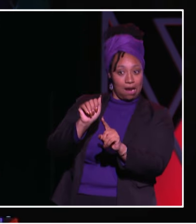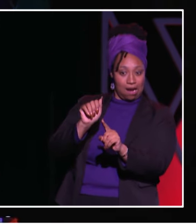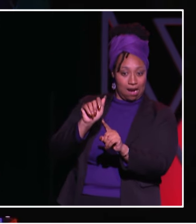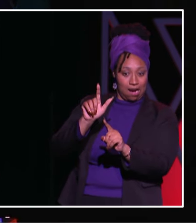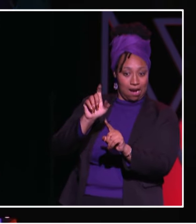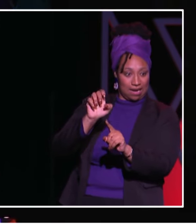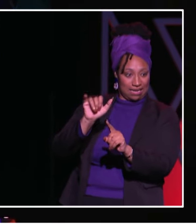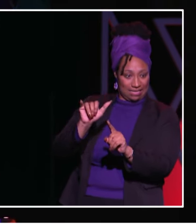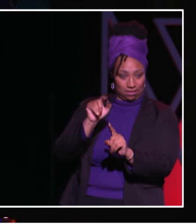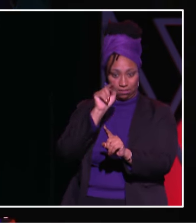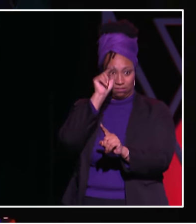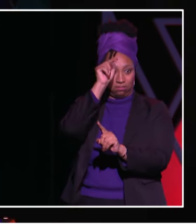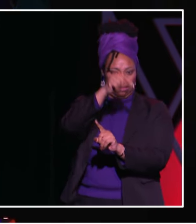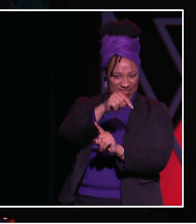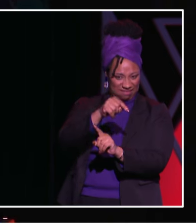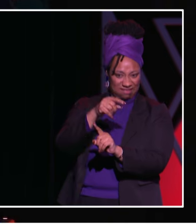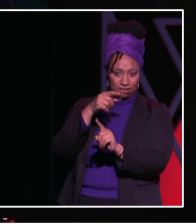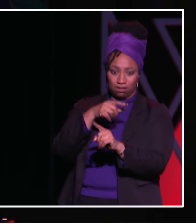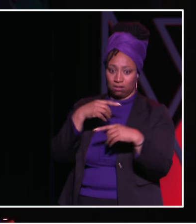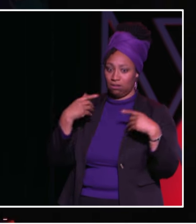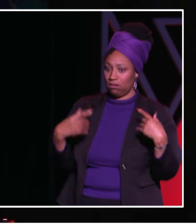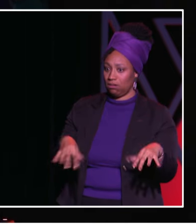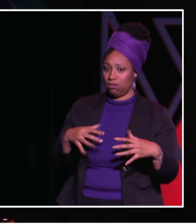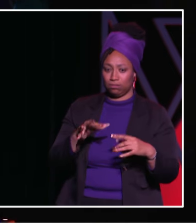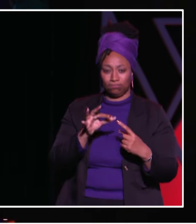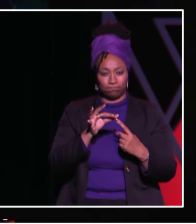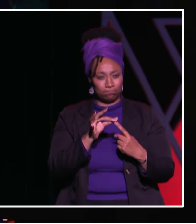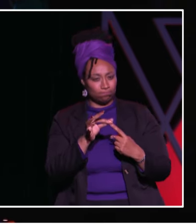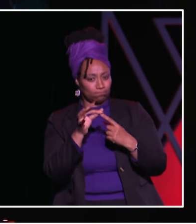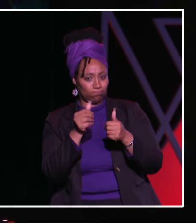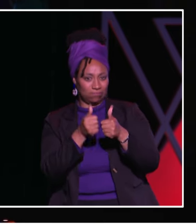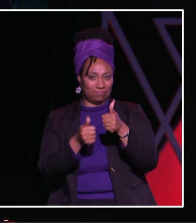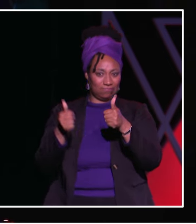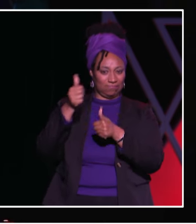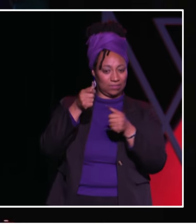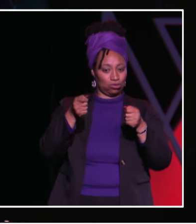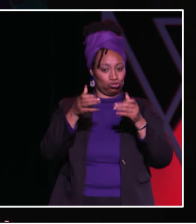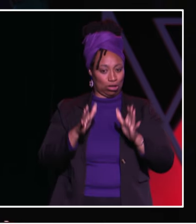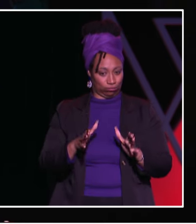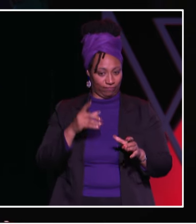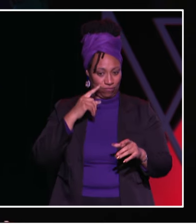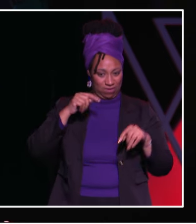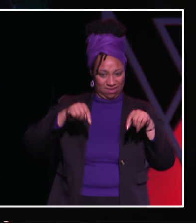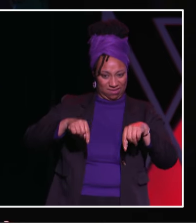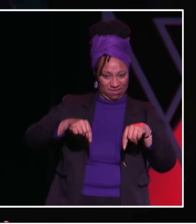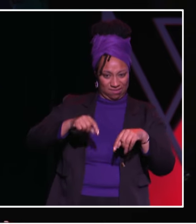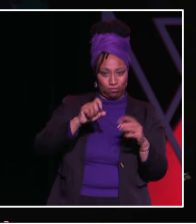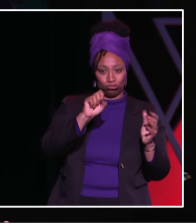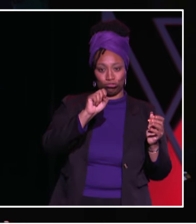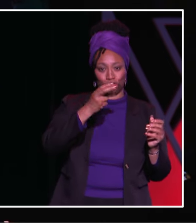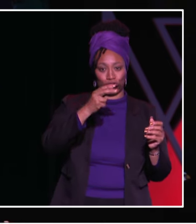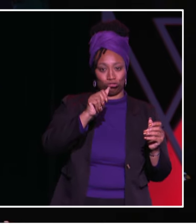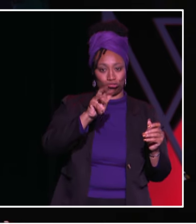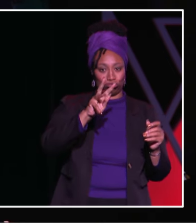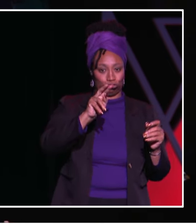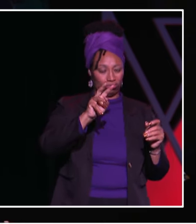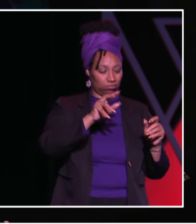of Shaw Main Streets, which is where Art All Night started. It was such a phenomenal time when we started